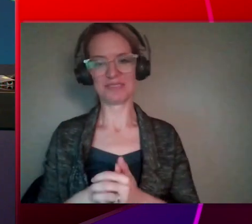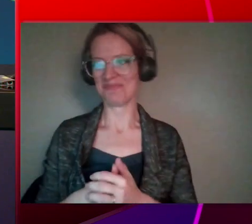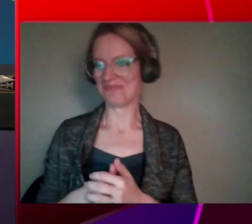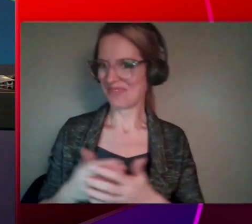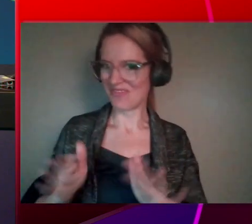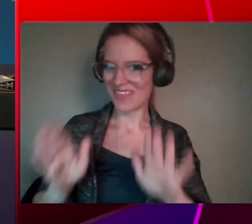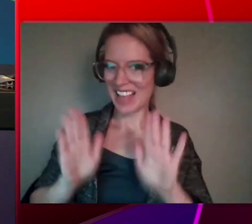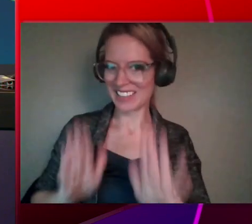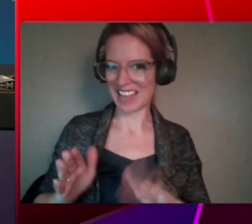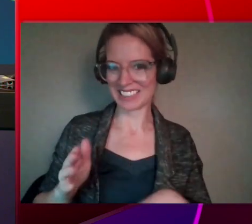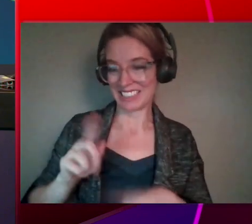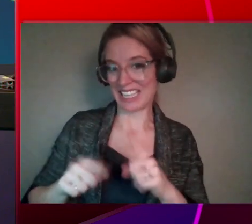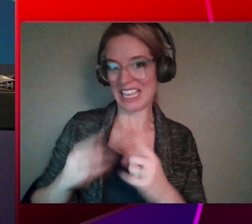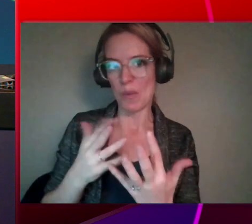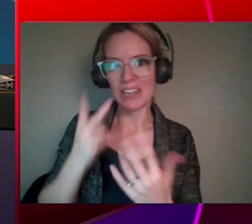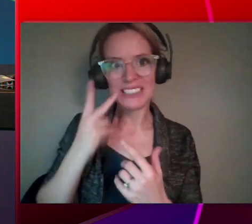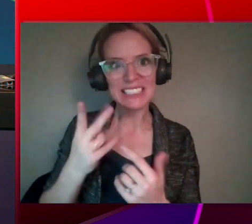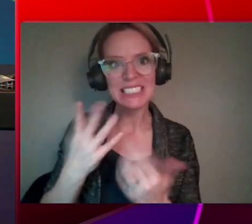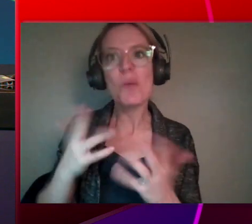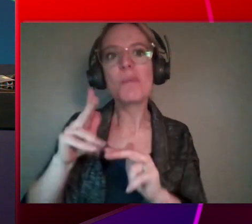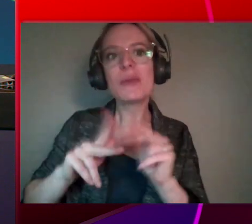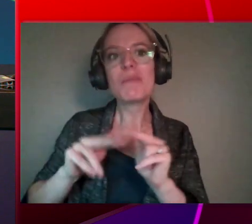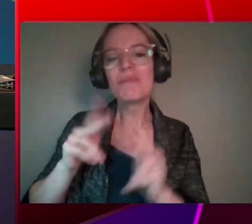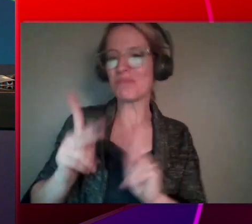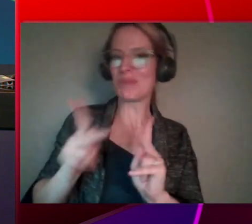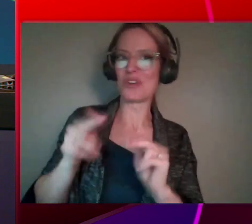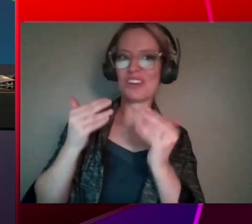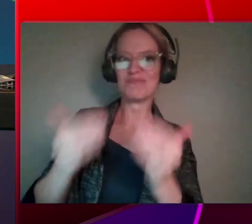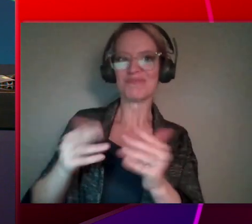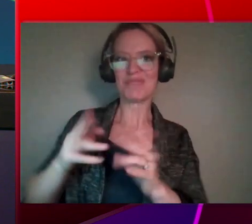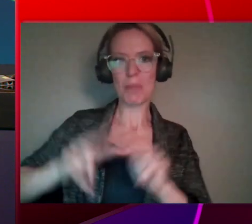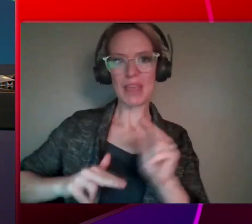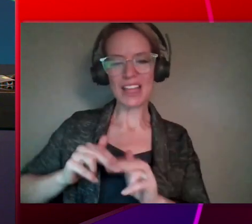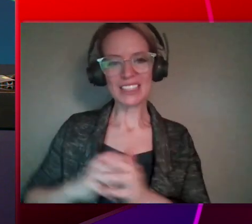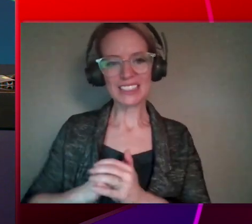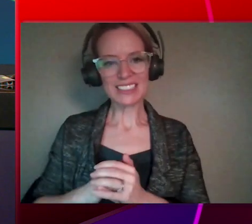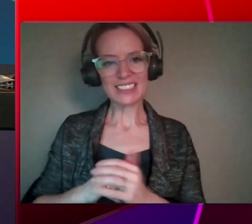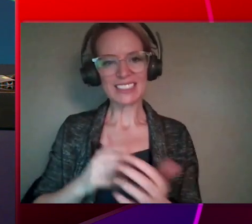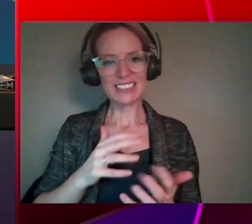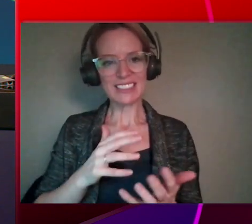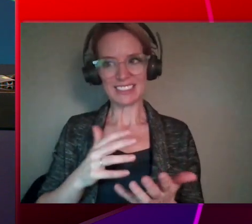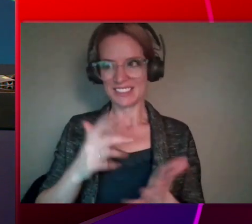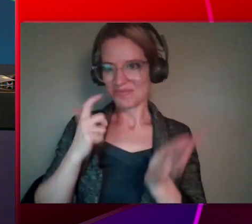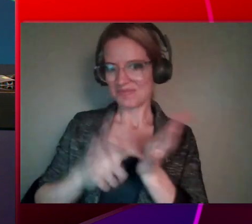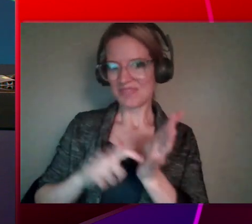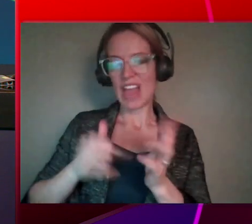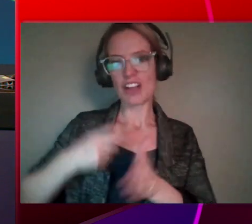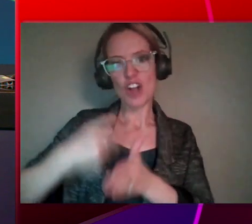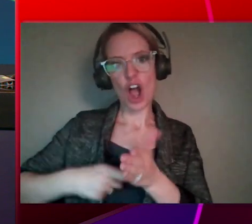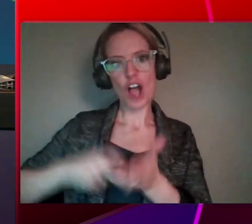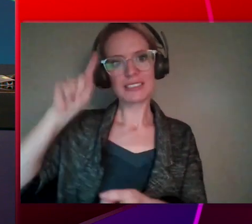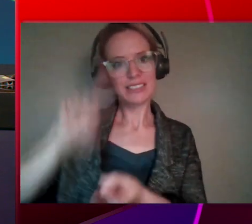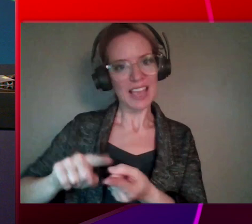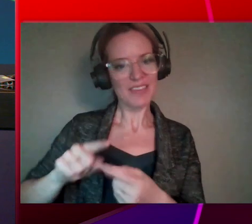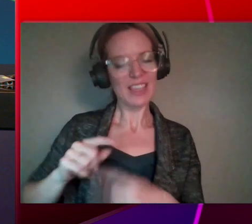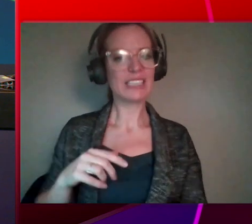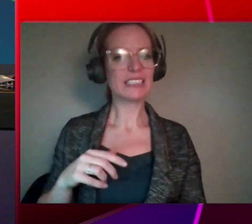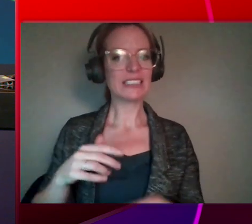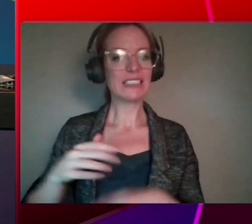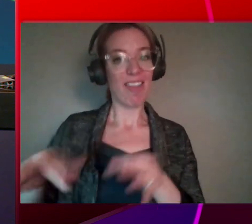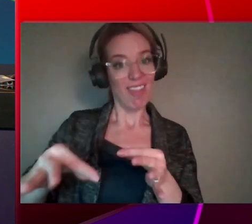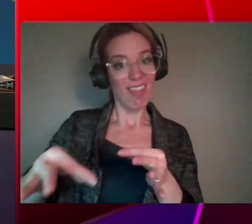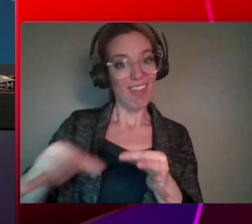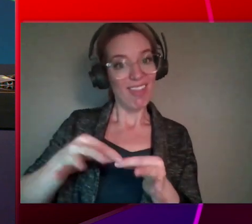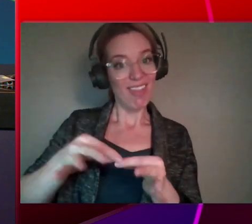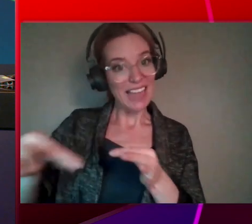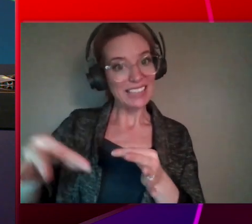build with this and see them getting that cost savings, that faster, lower latency, and great